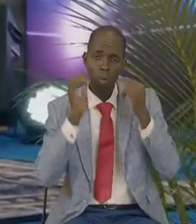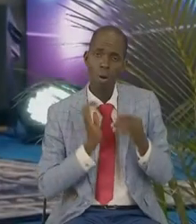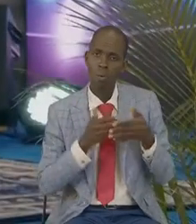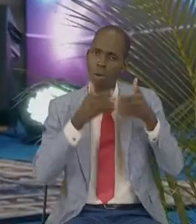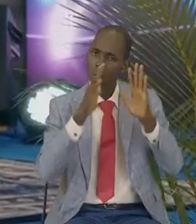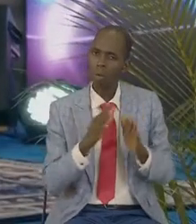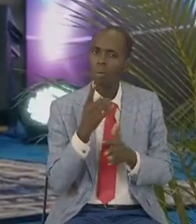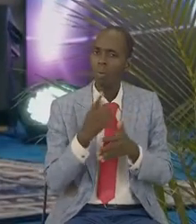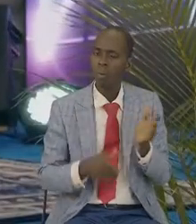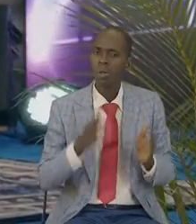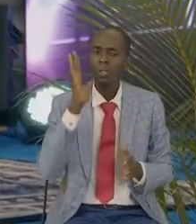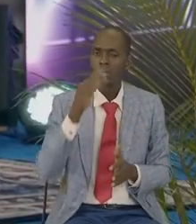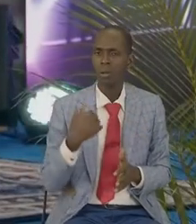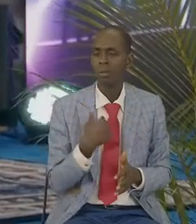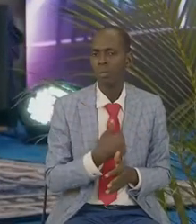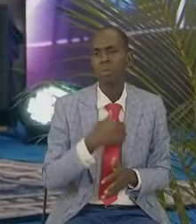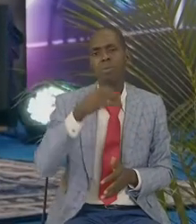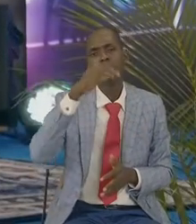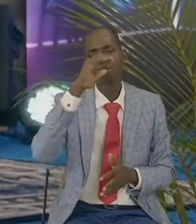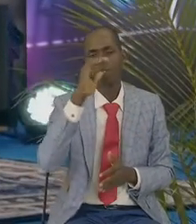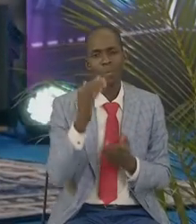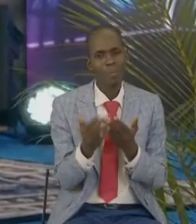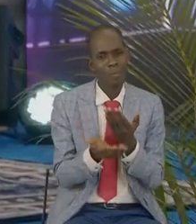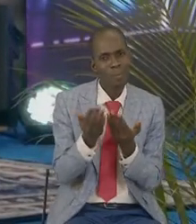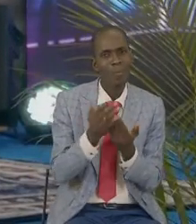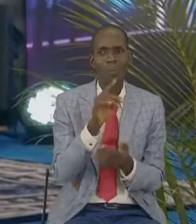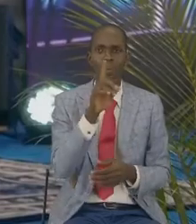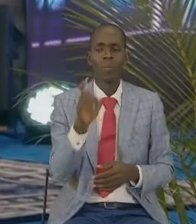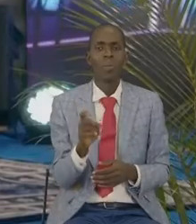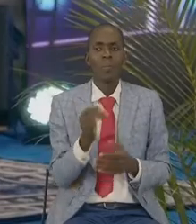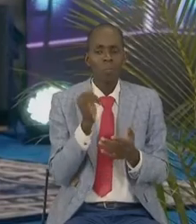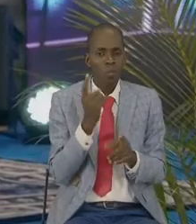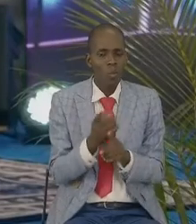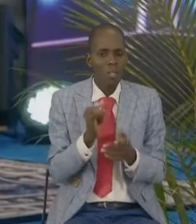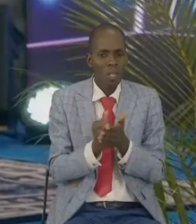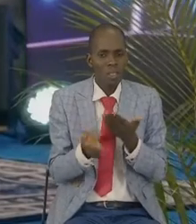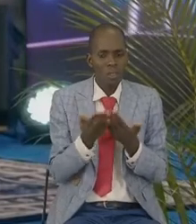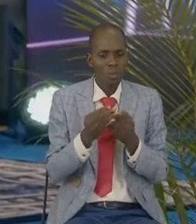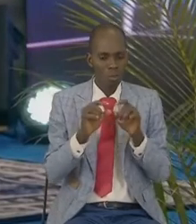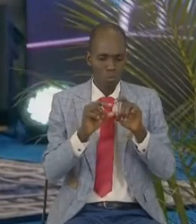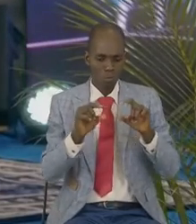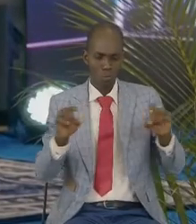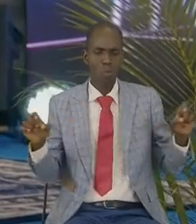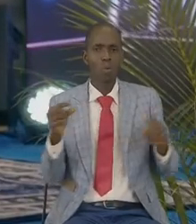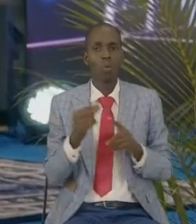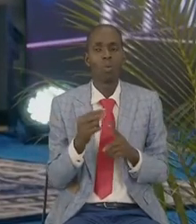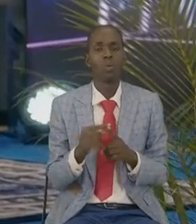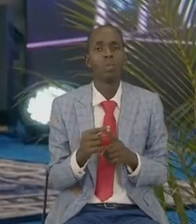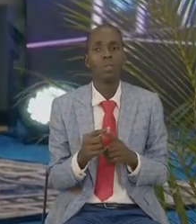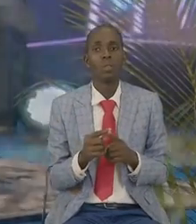know, languages, just the sentence alone doesn't convey much. The tone,